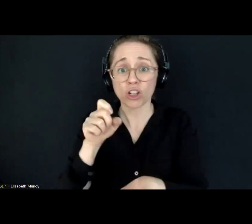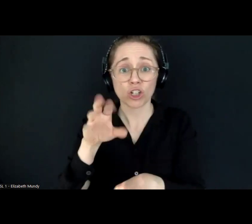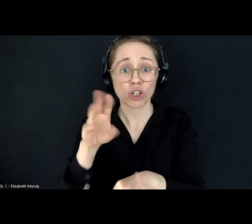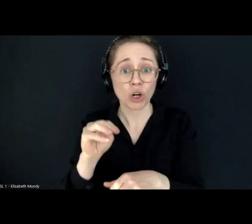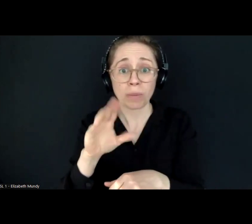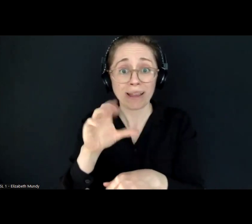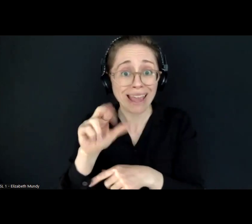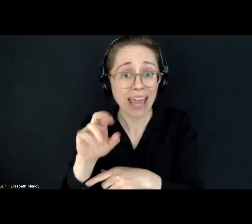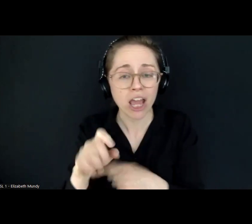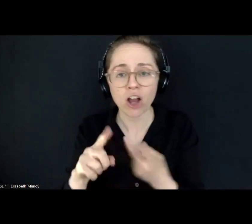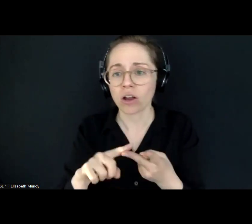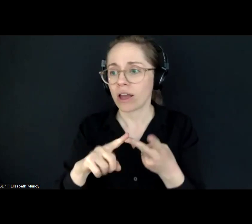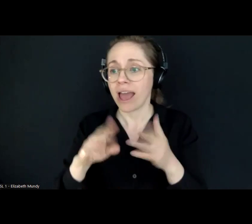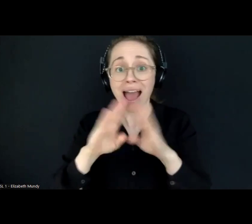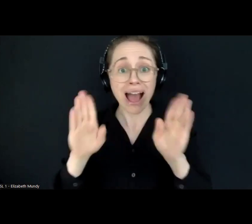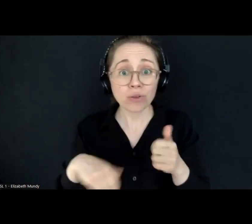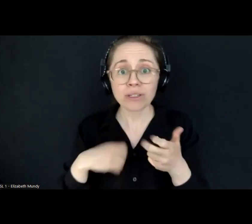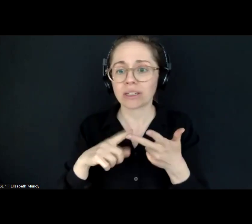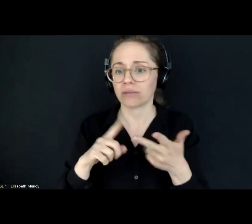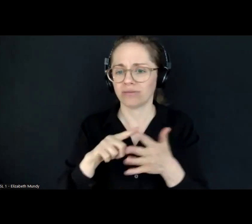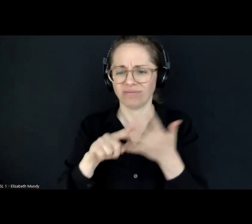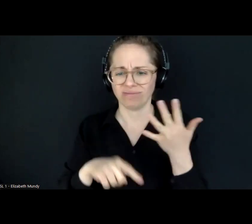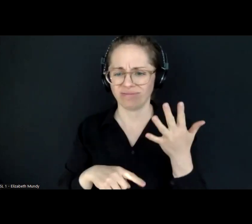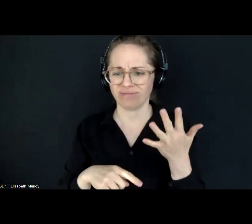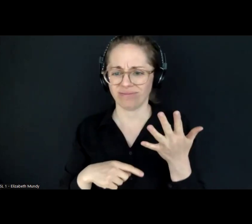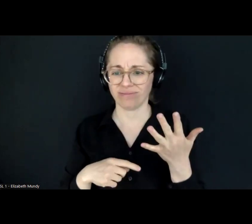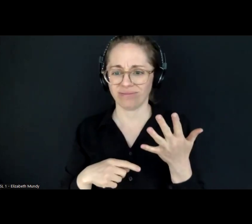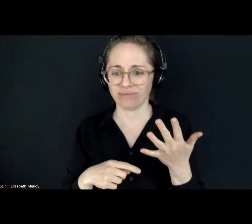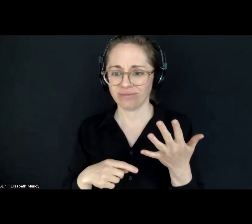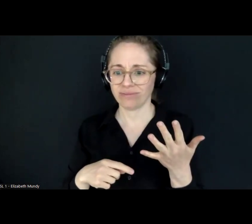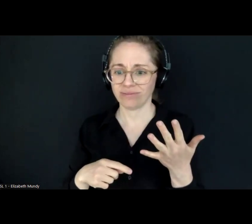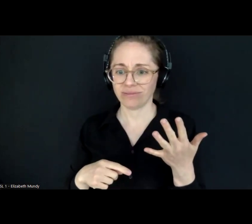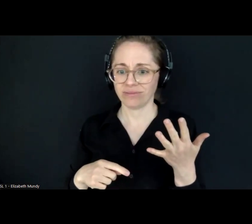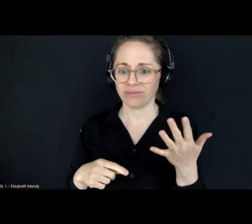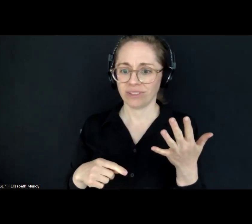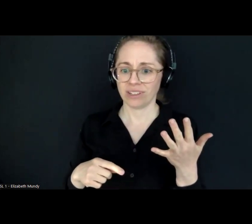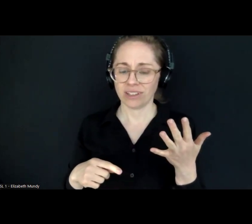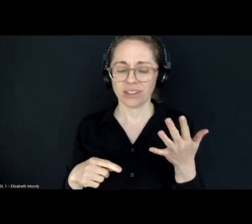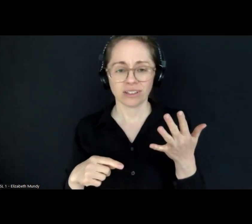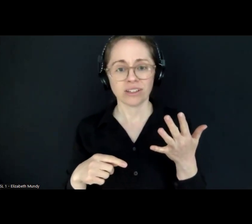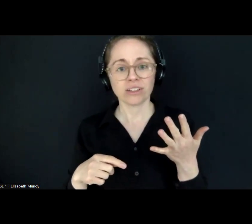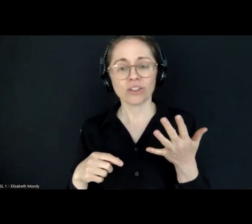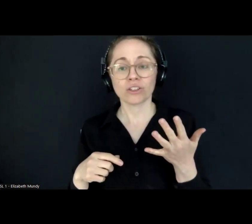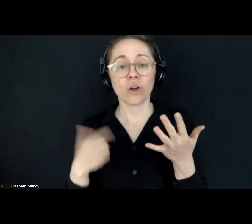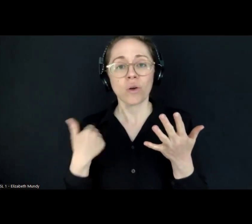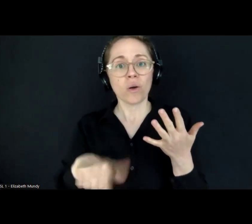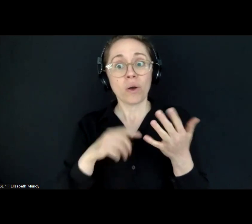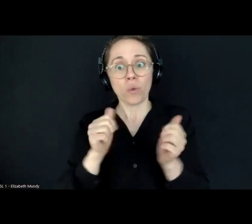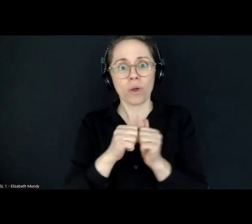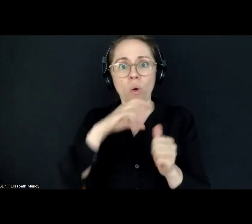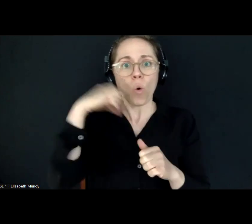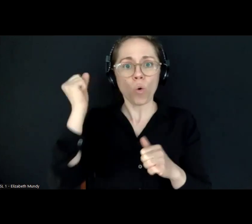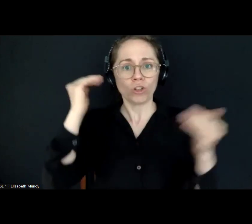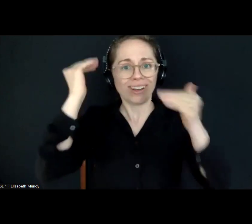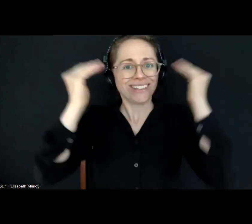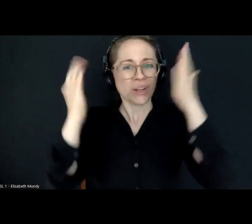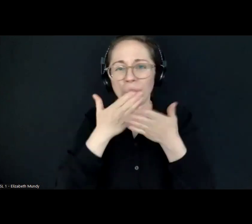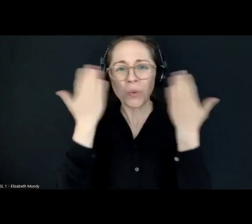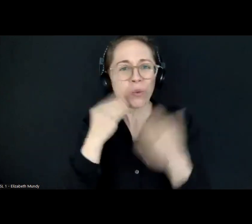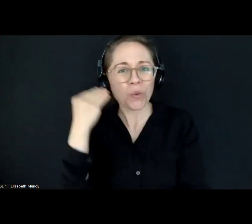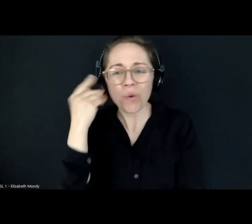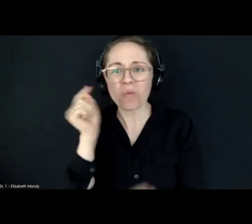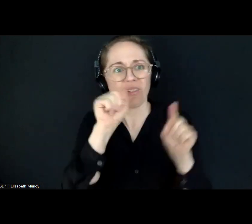care, of housing. And we're seeing that play out in our communities with rising rates of older adult homelessness, as well as more and